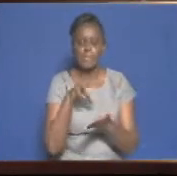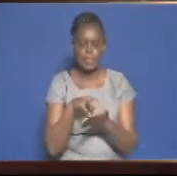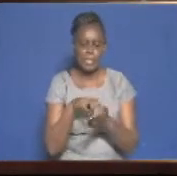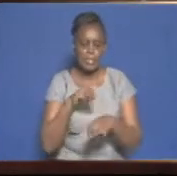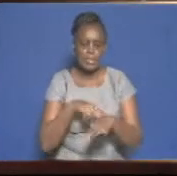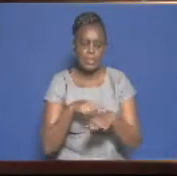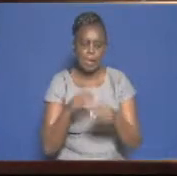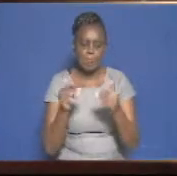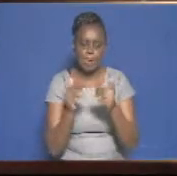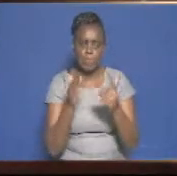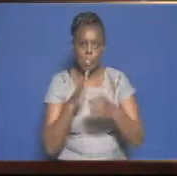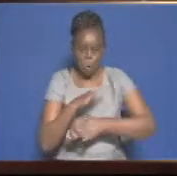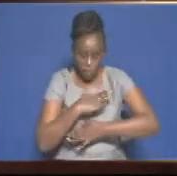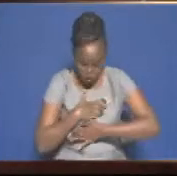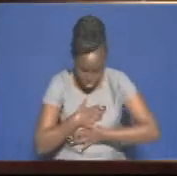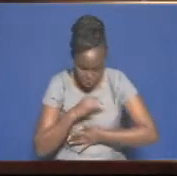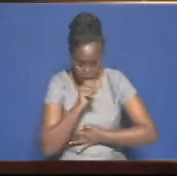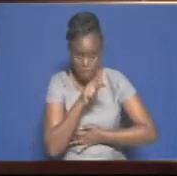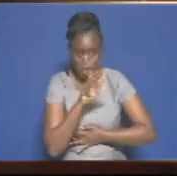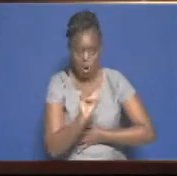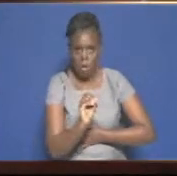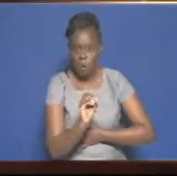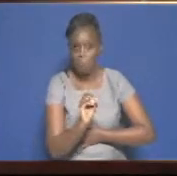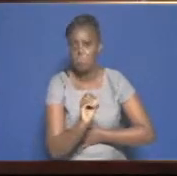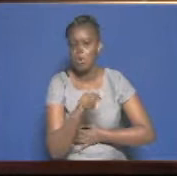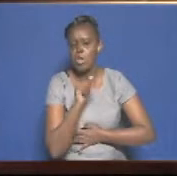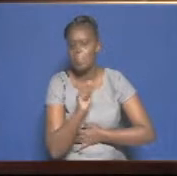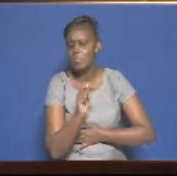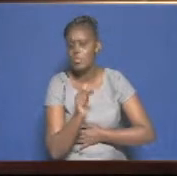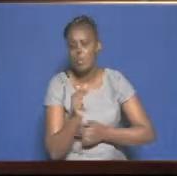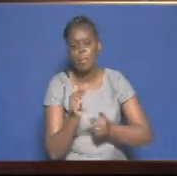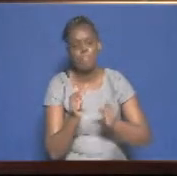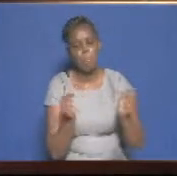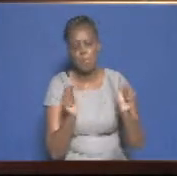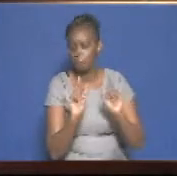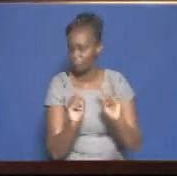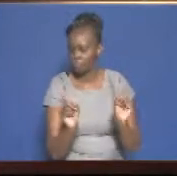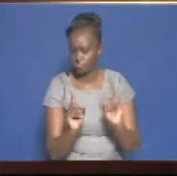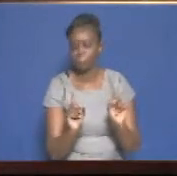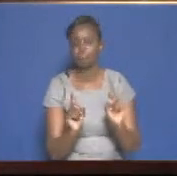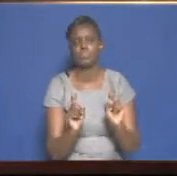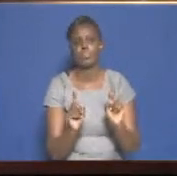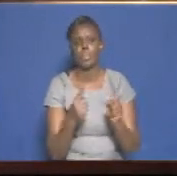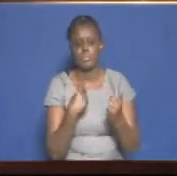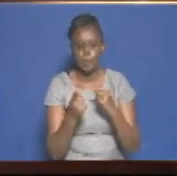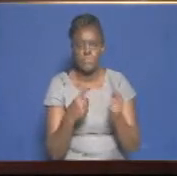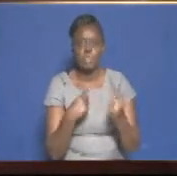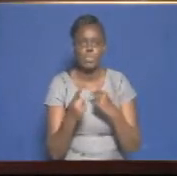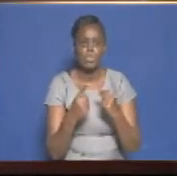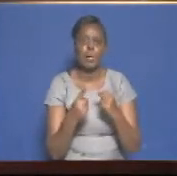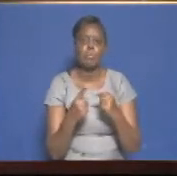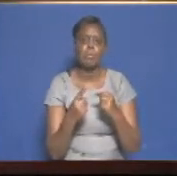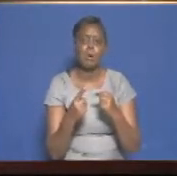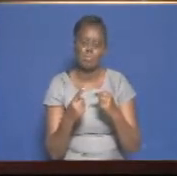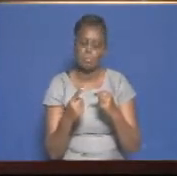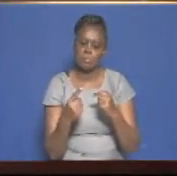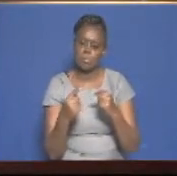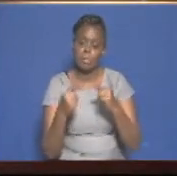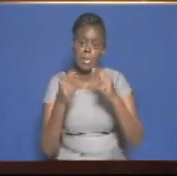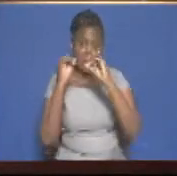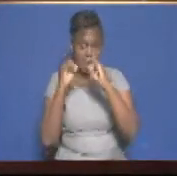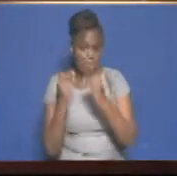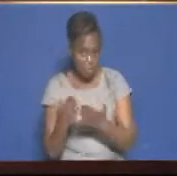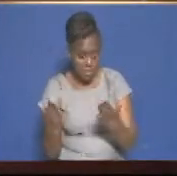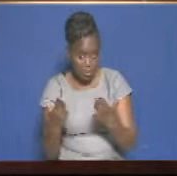met with Jakoyo, he will never talk to you about your political differences. He will talk to you about the current issues, and he will never